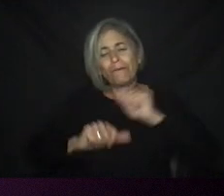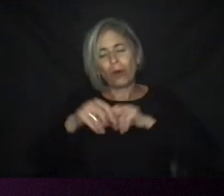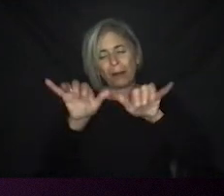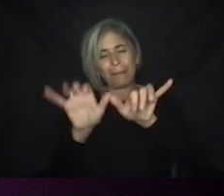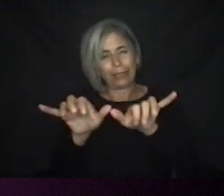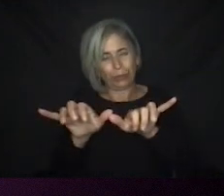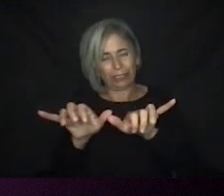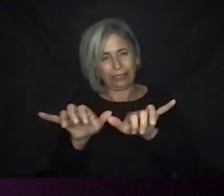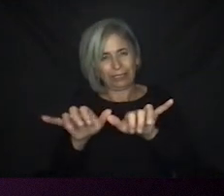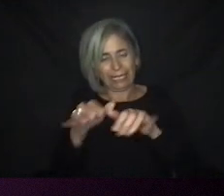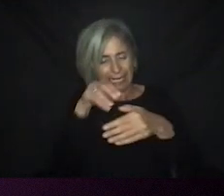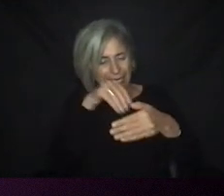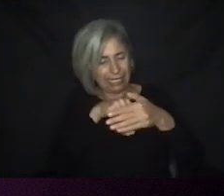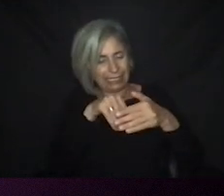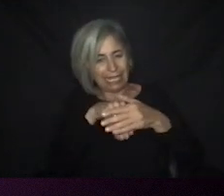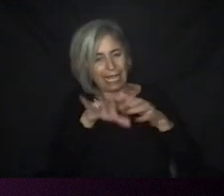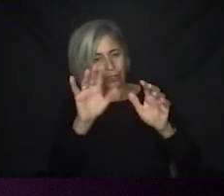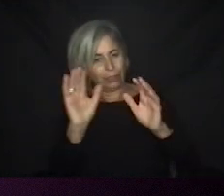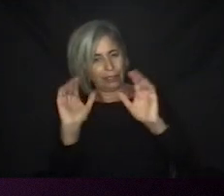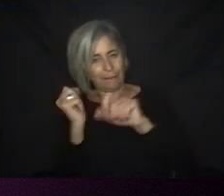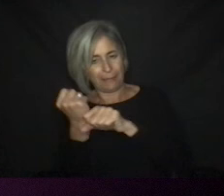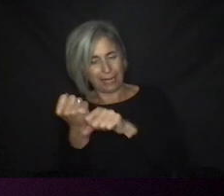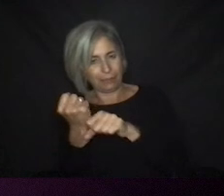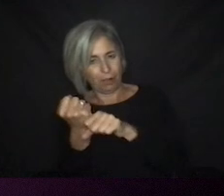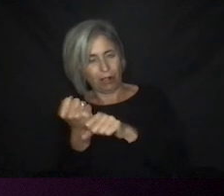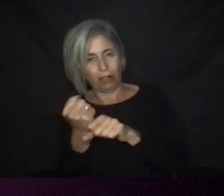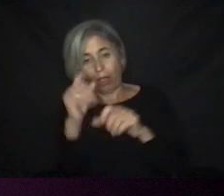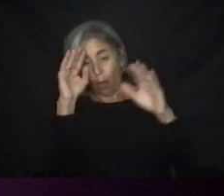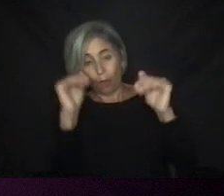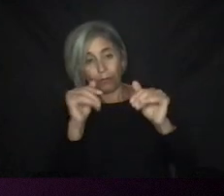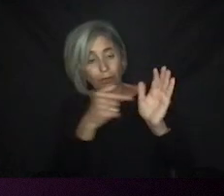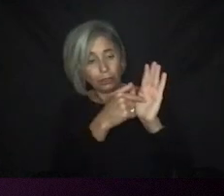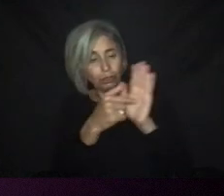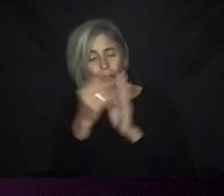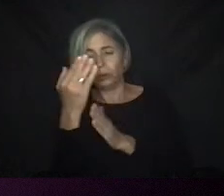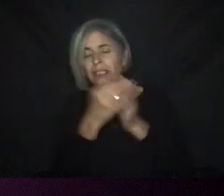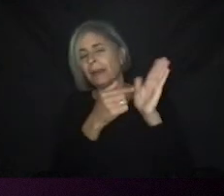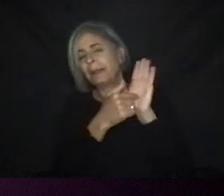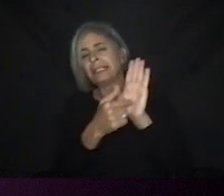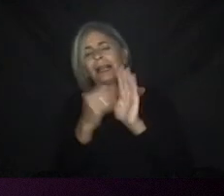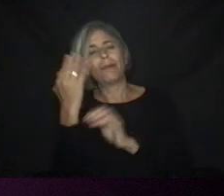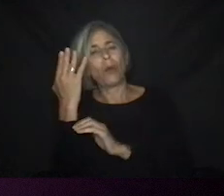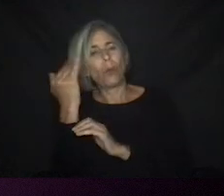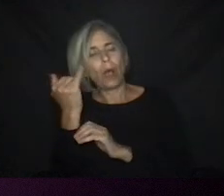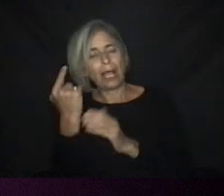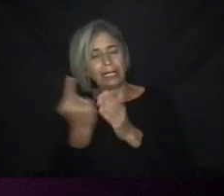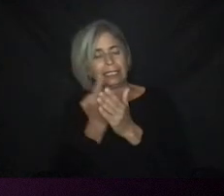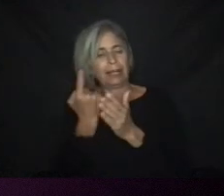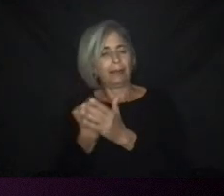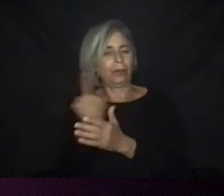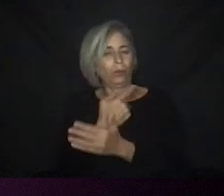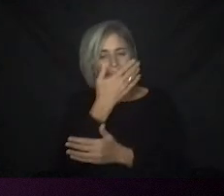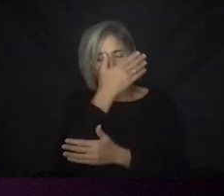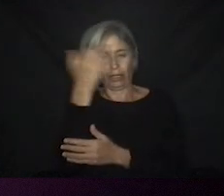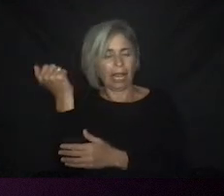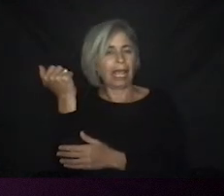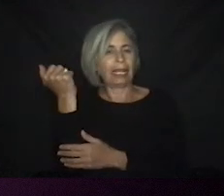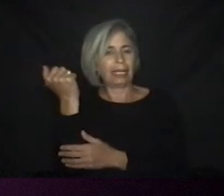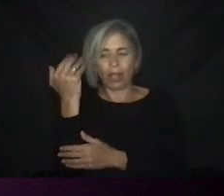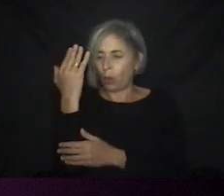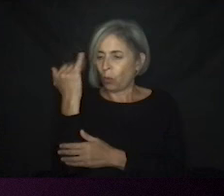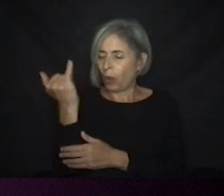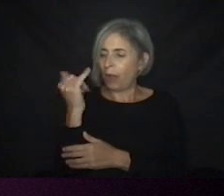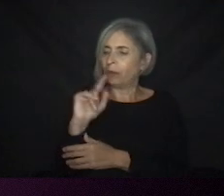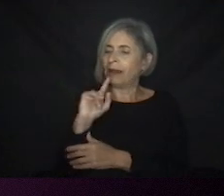metrics. It's insider's baseball. And hopefully I show you some examples of why sometimes we forget why